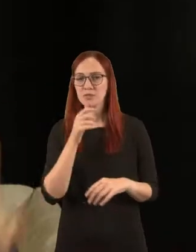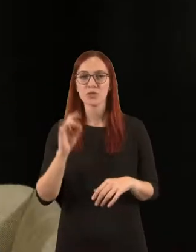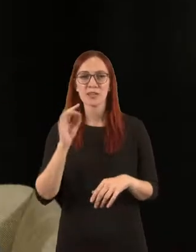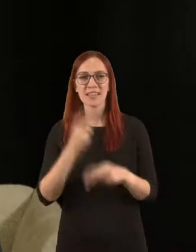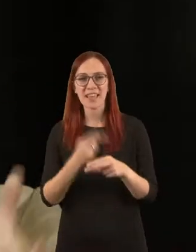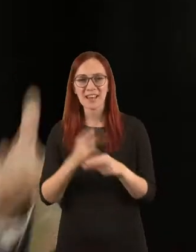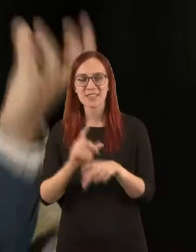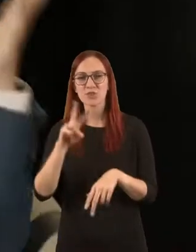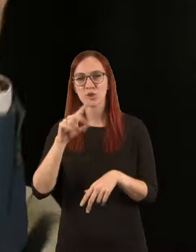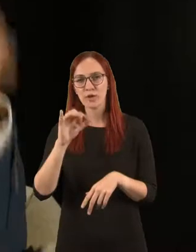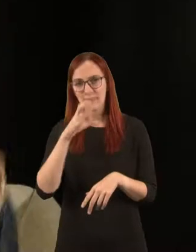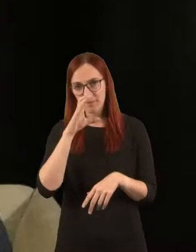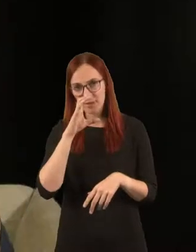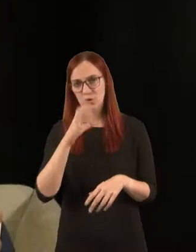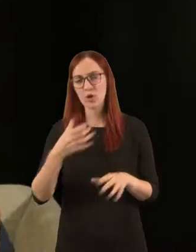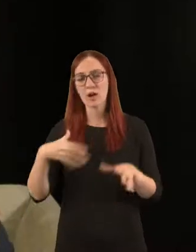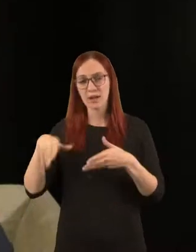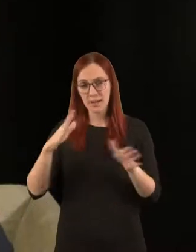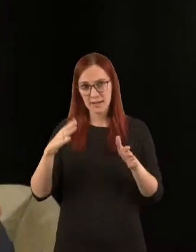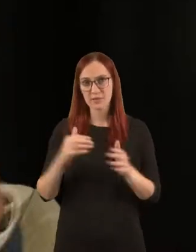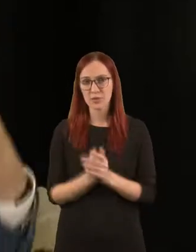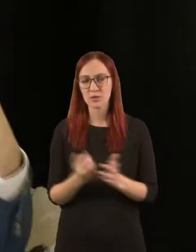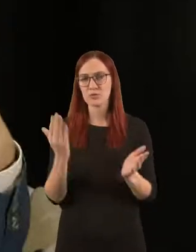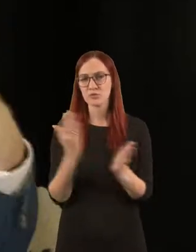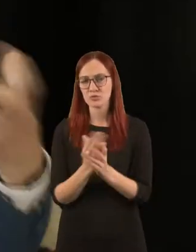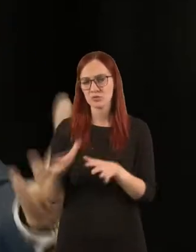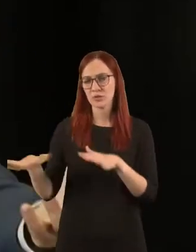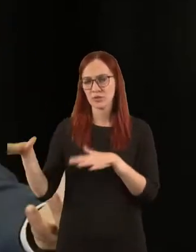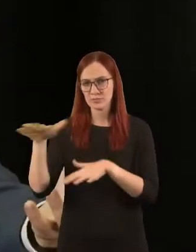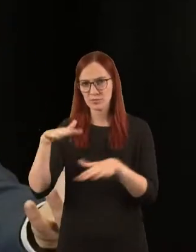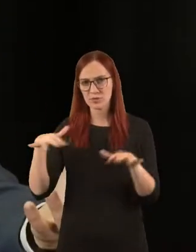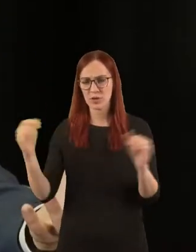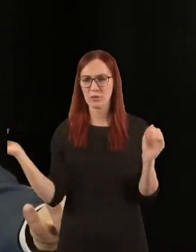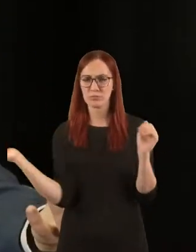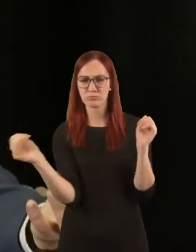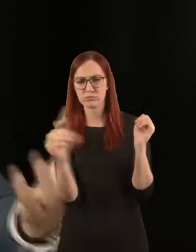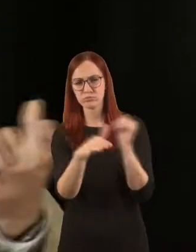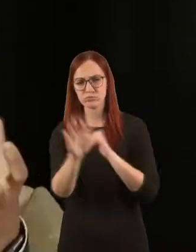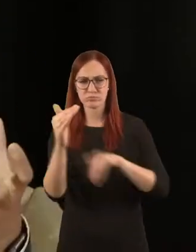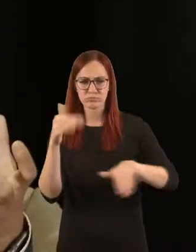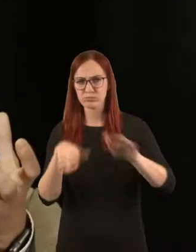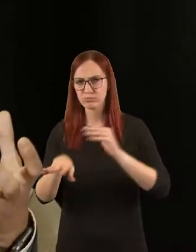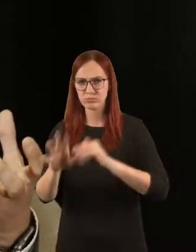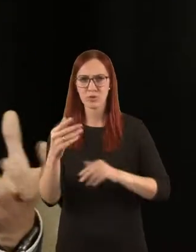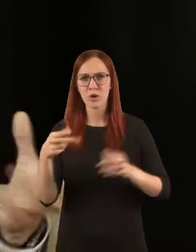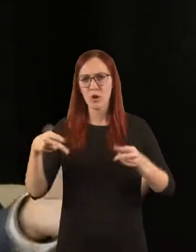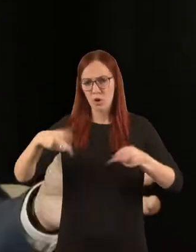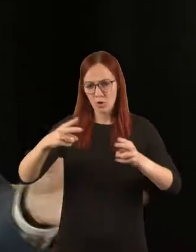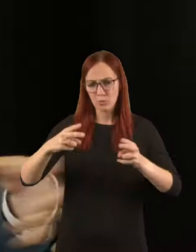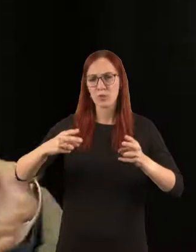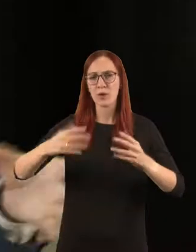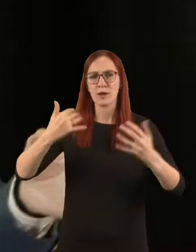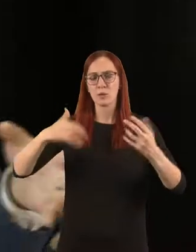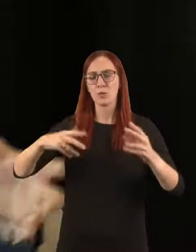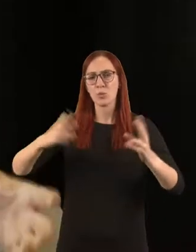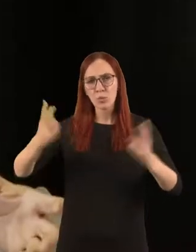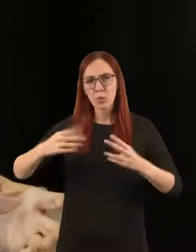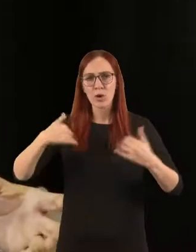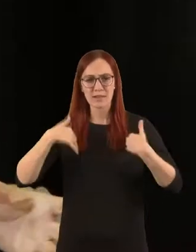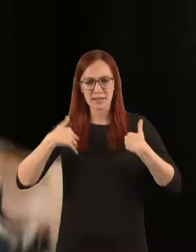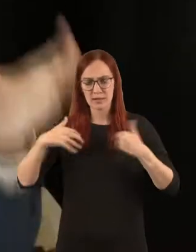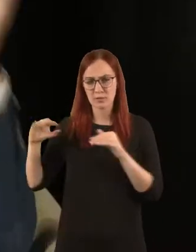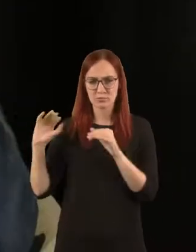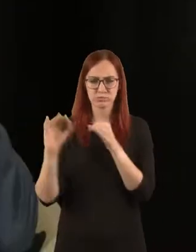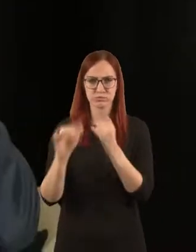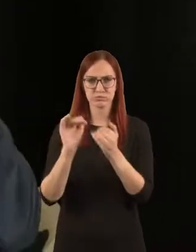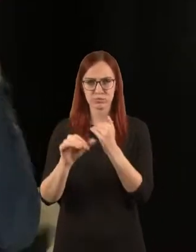several types of lanes. For example, the acceleration lanes, public transport lanes, and the usual